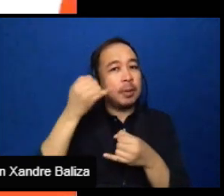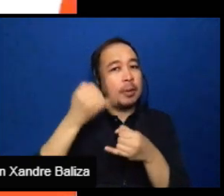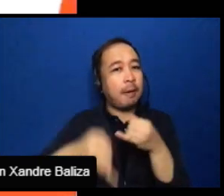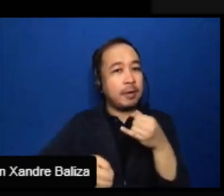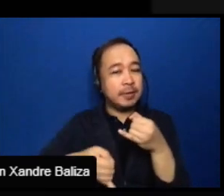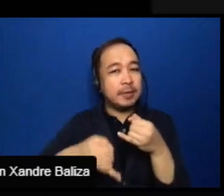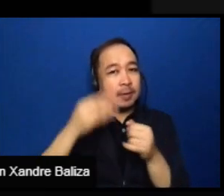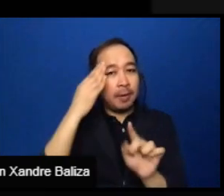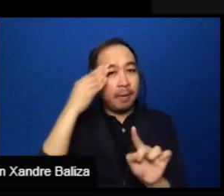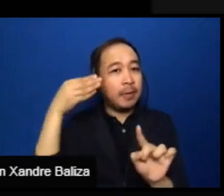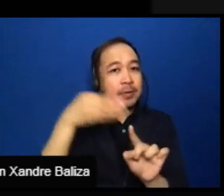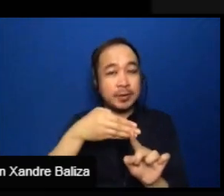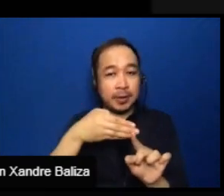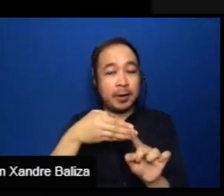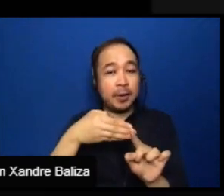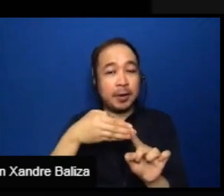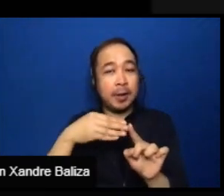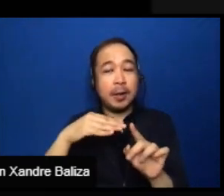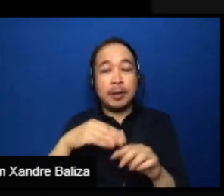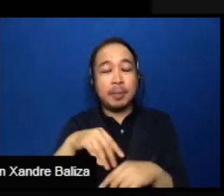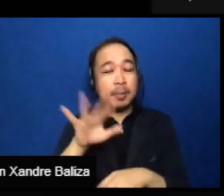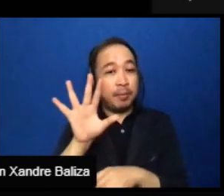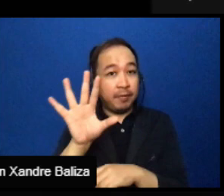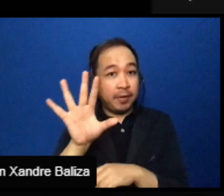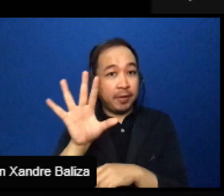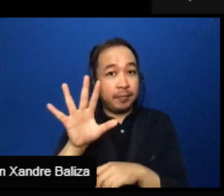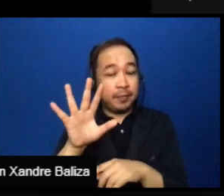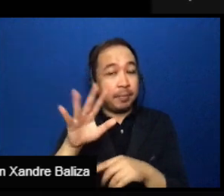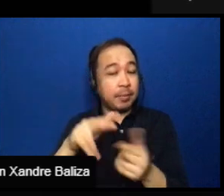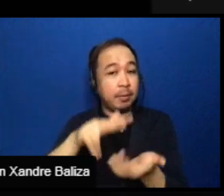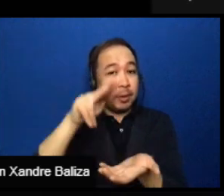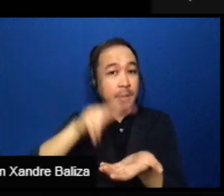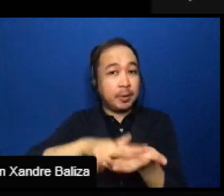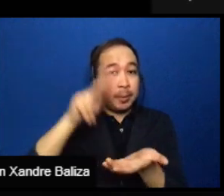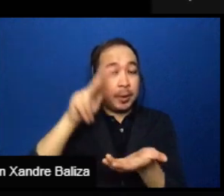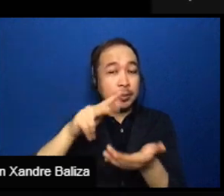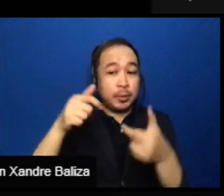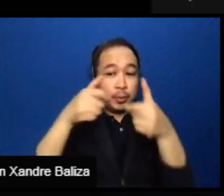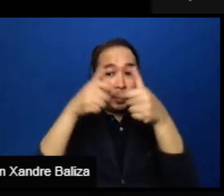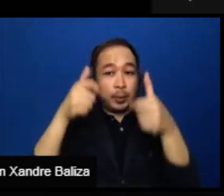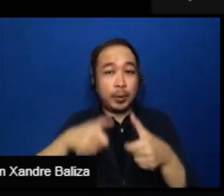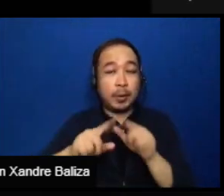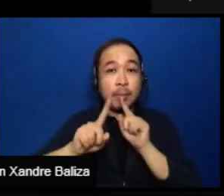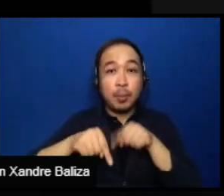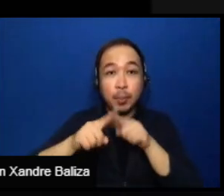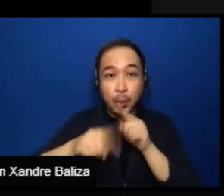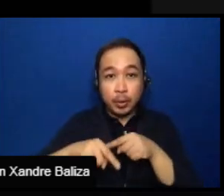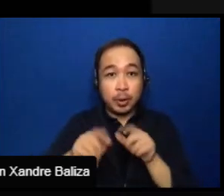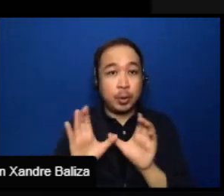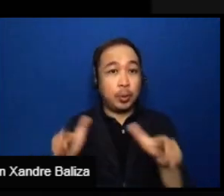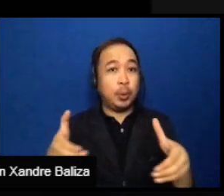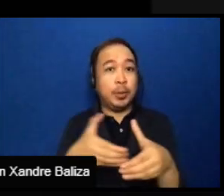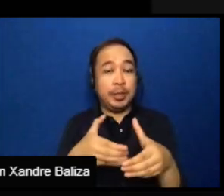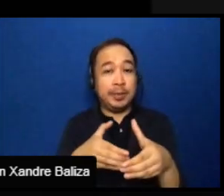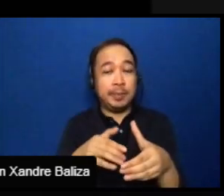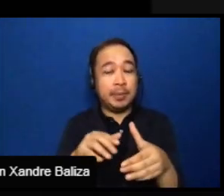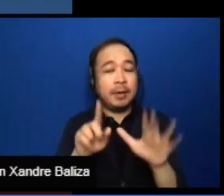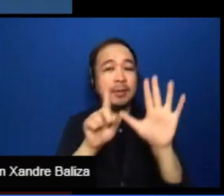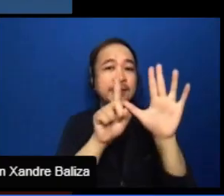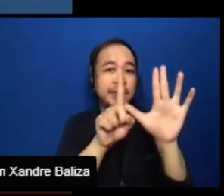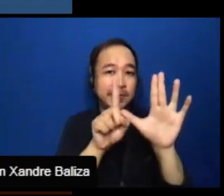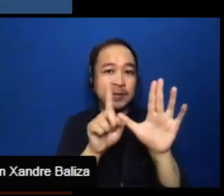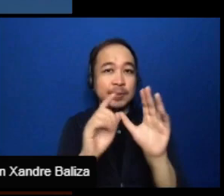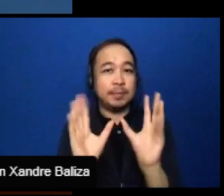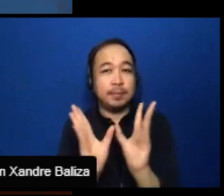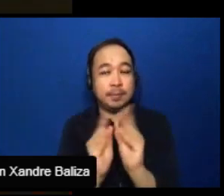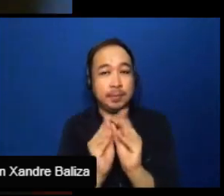namely item 5, adoption of the report of the committee at its 6th session. I have